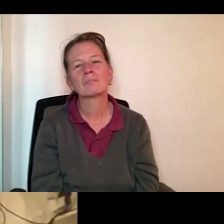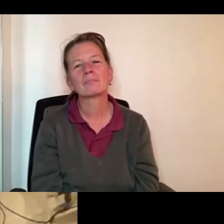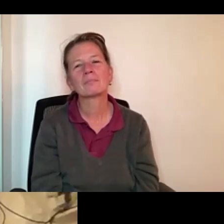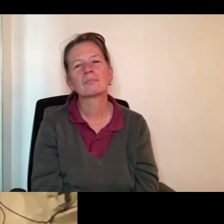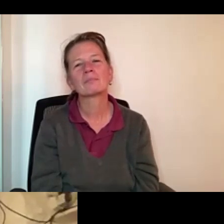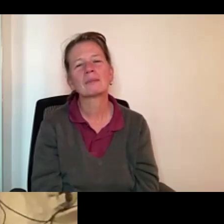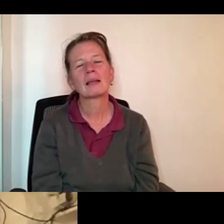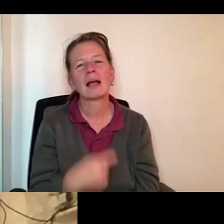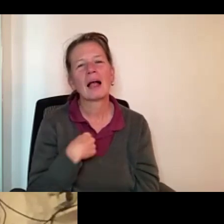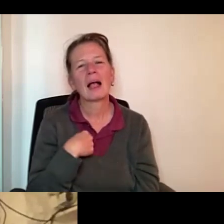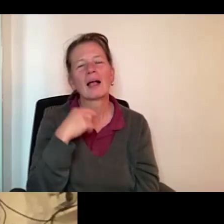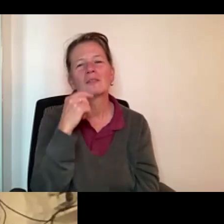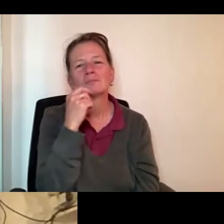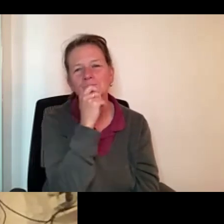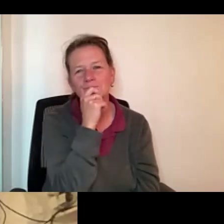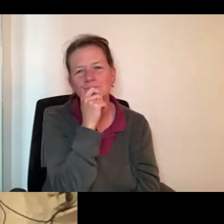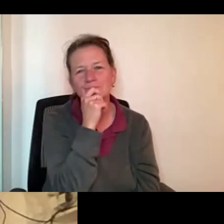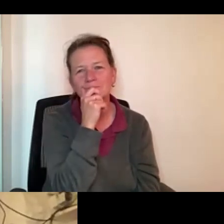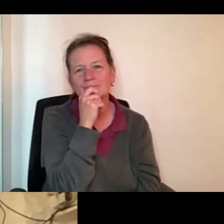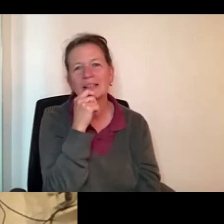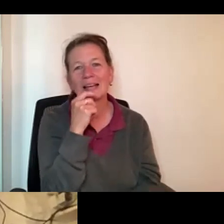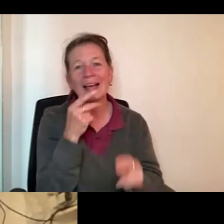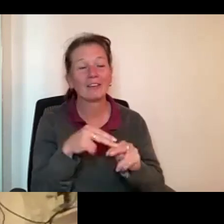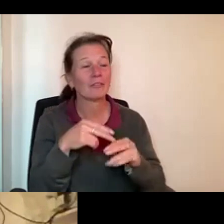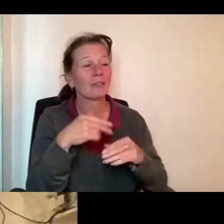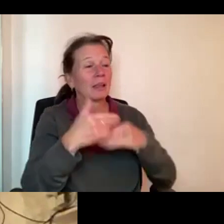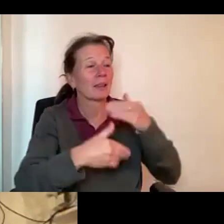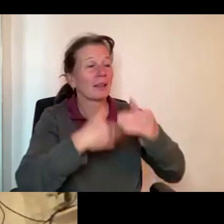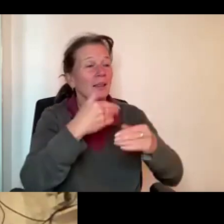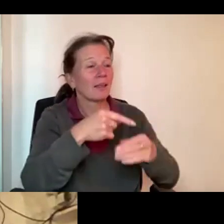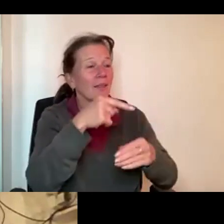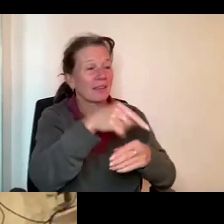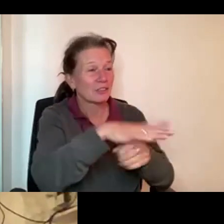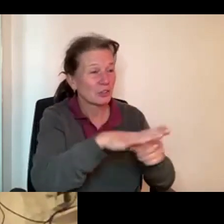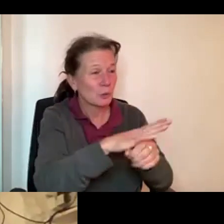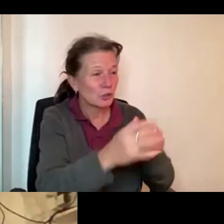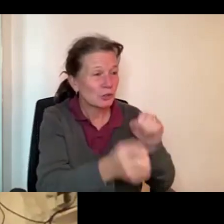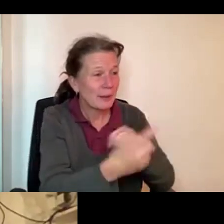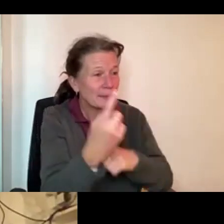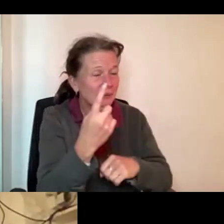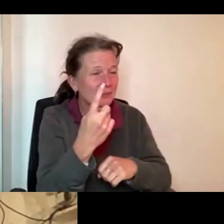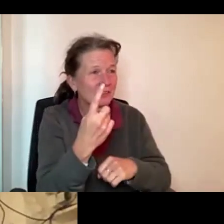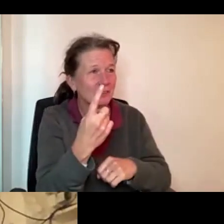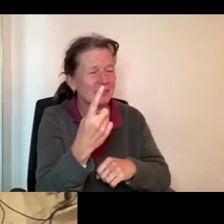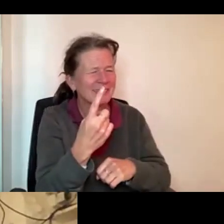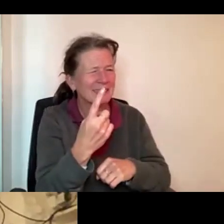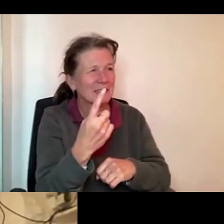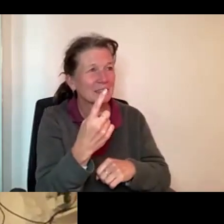if you've got that far down the line, you've got into that situation, then